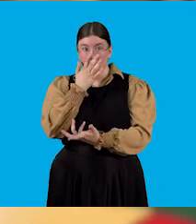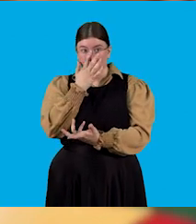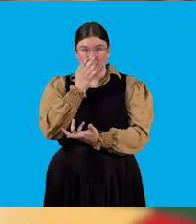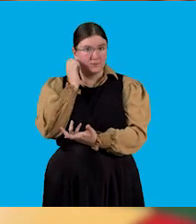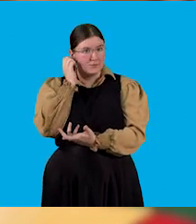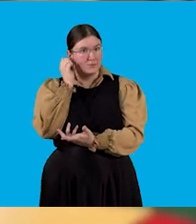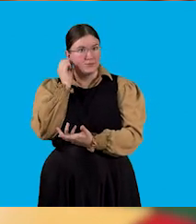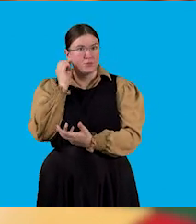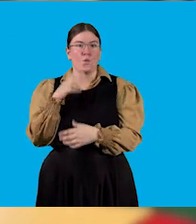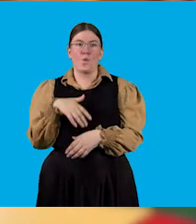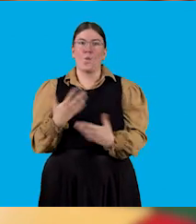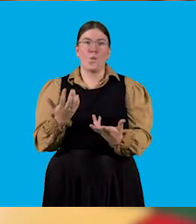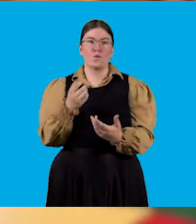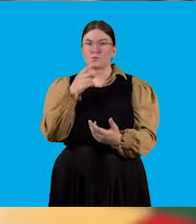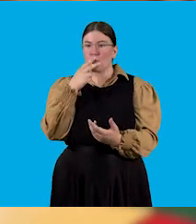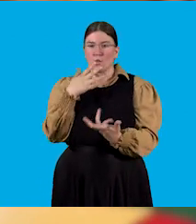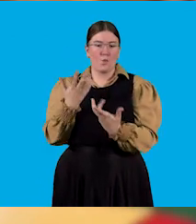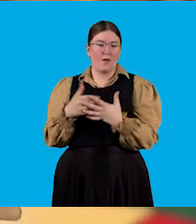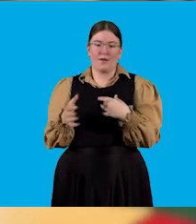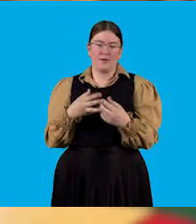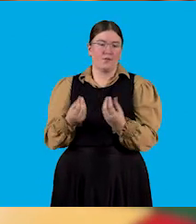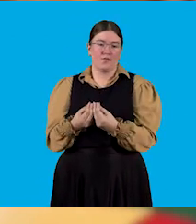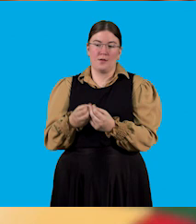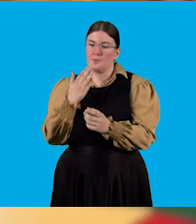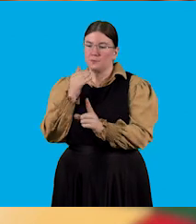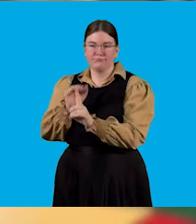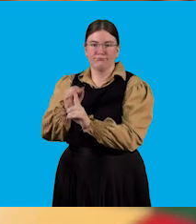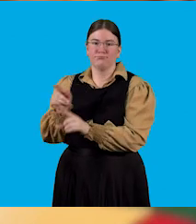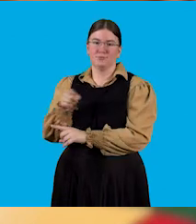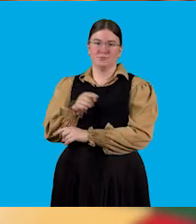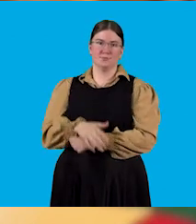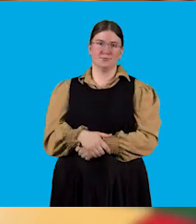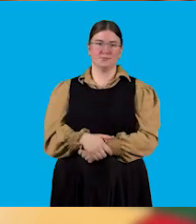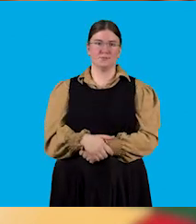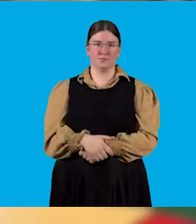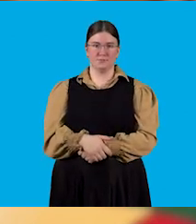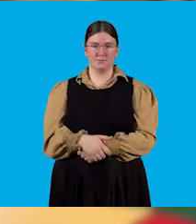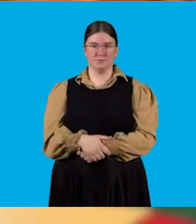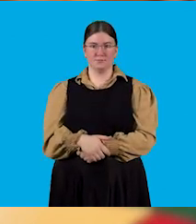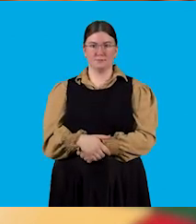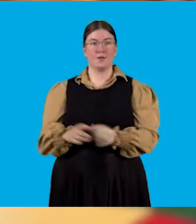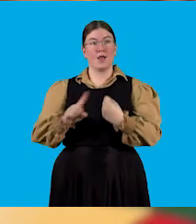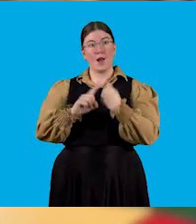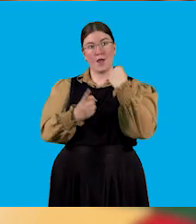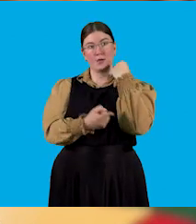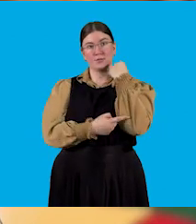use any alcohol or drugs or smoke anything.